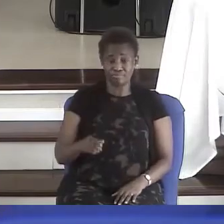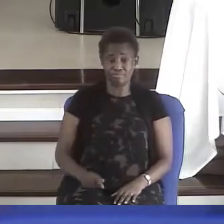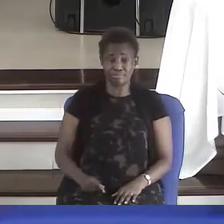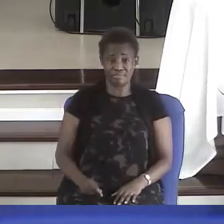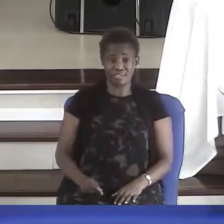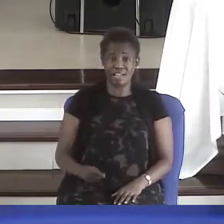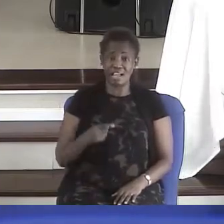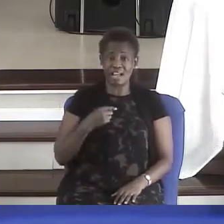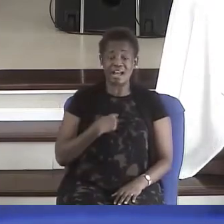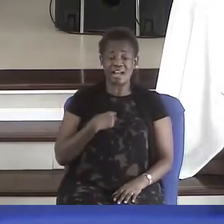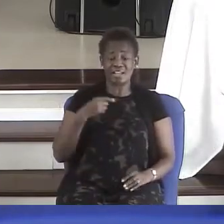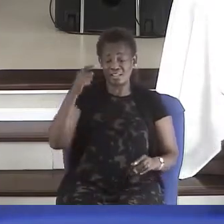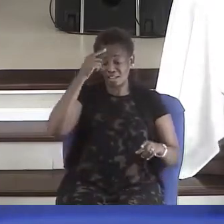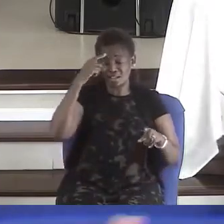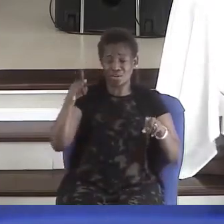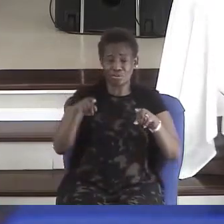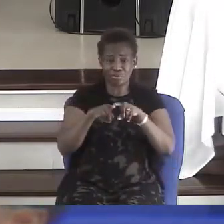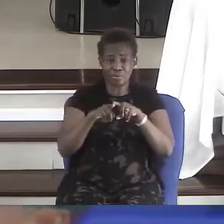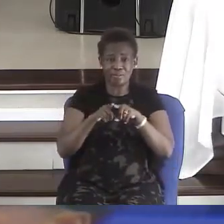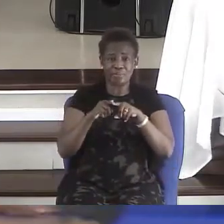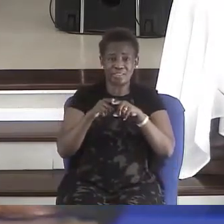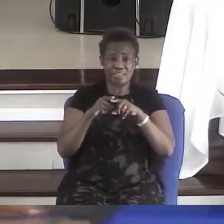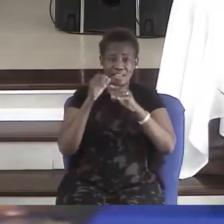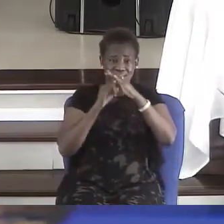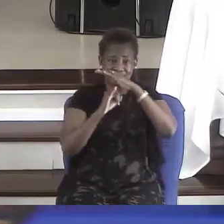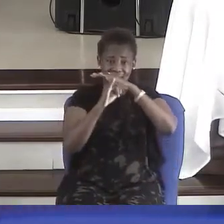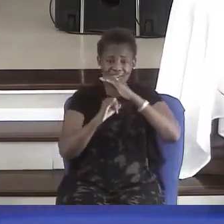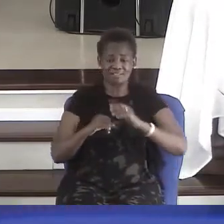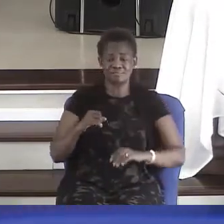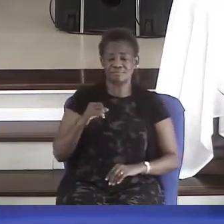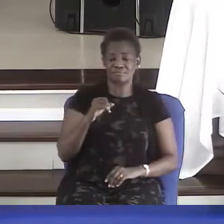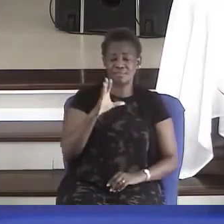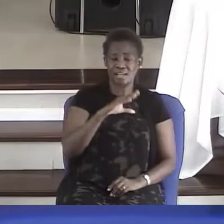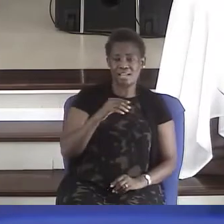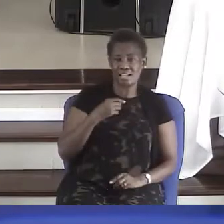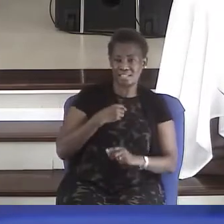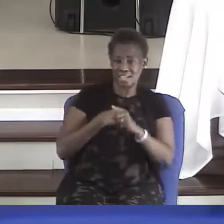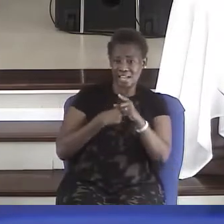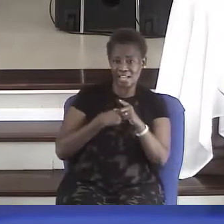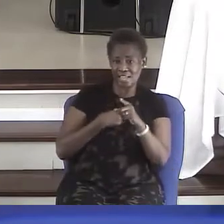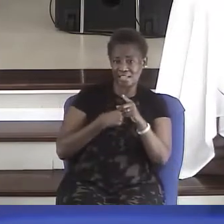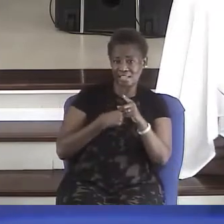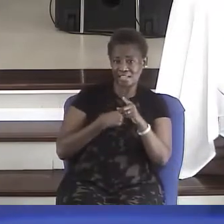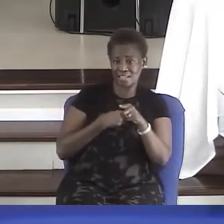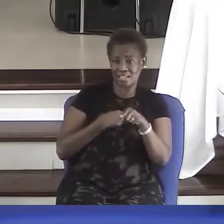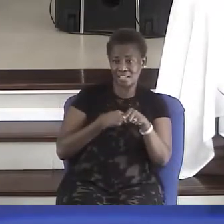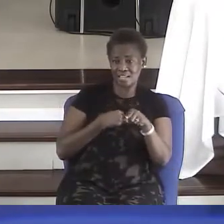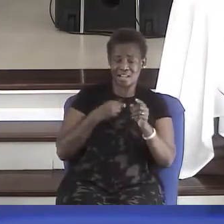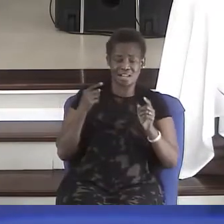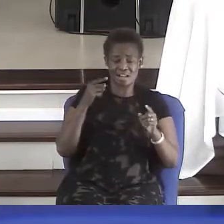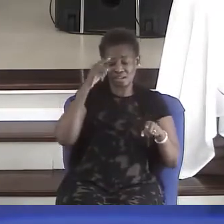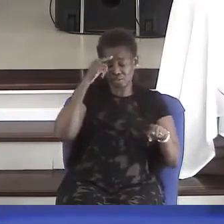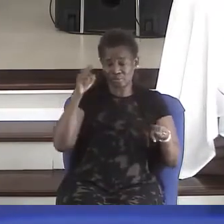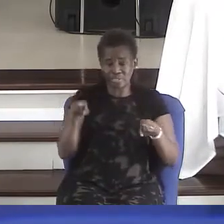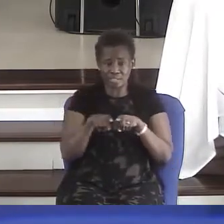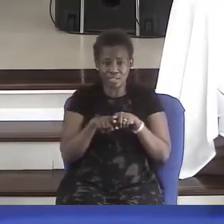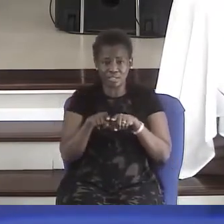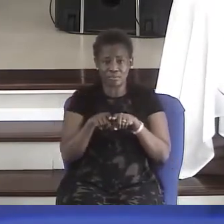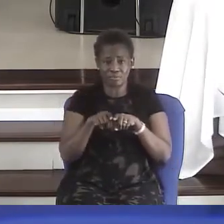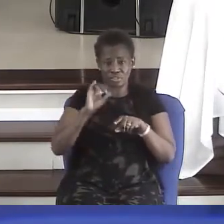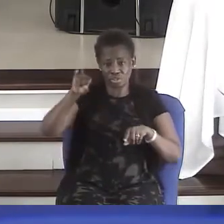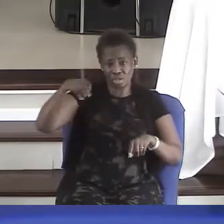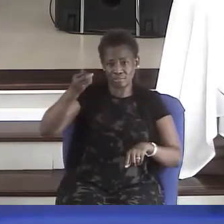Isaiah. I'm with John. I'm with Jesus. A matter of